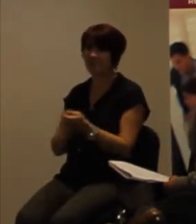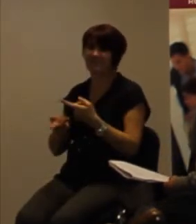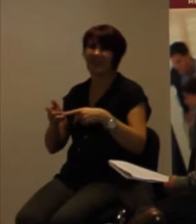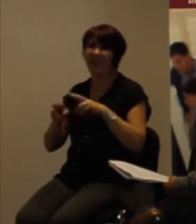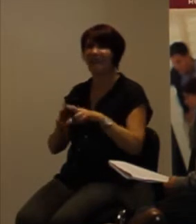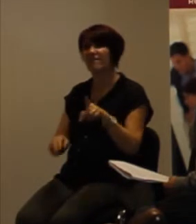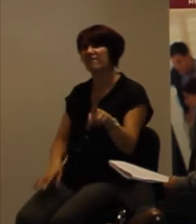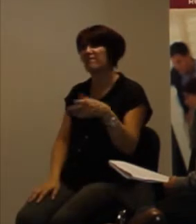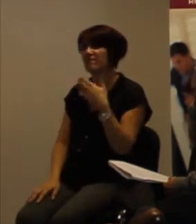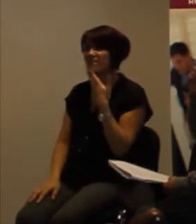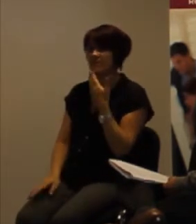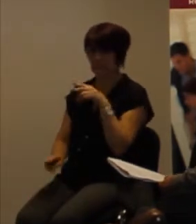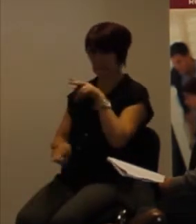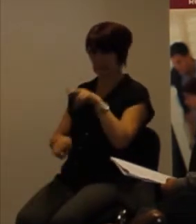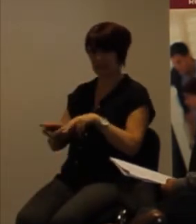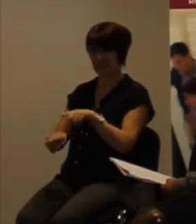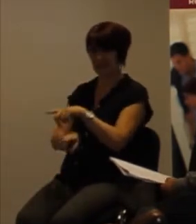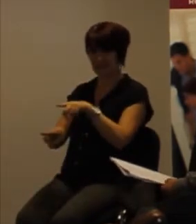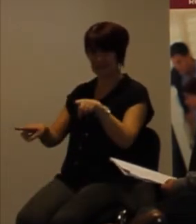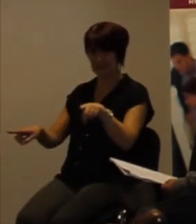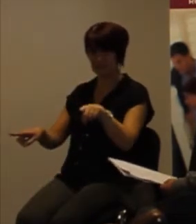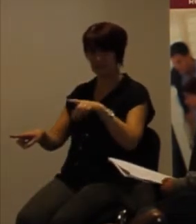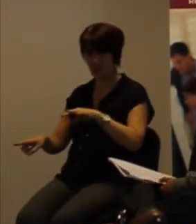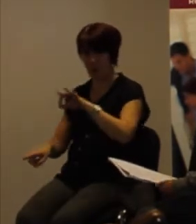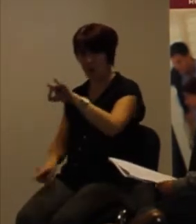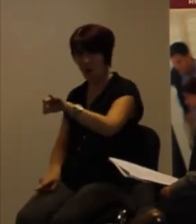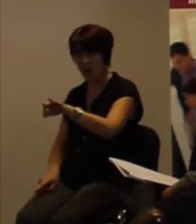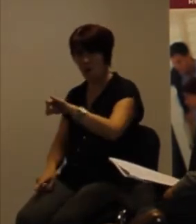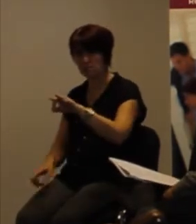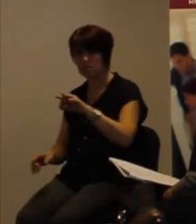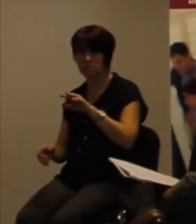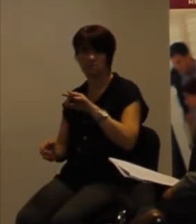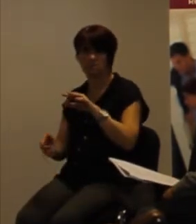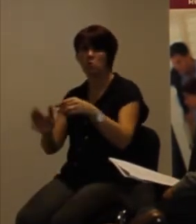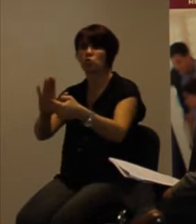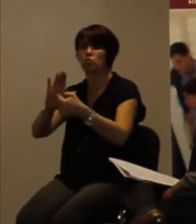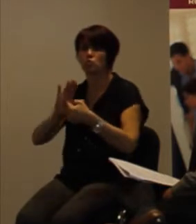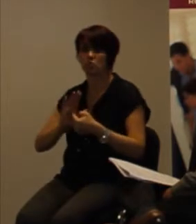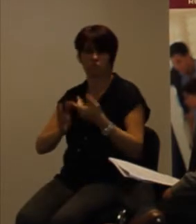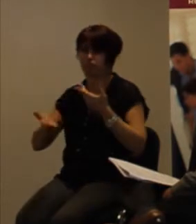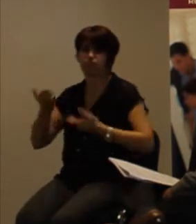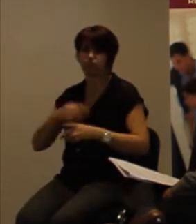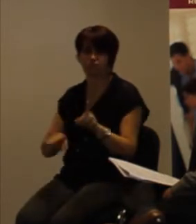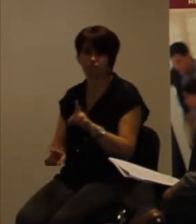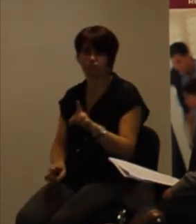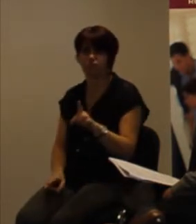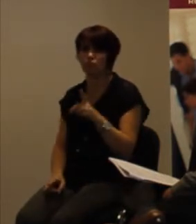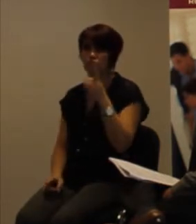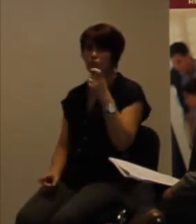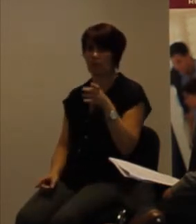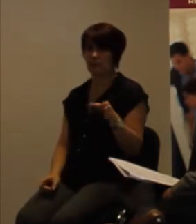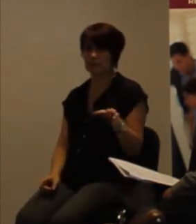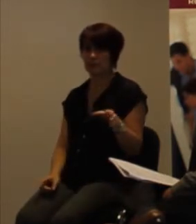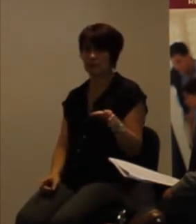in a assessment situation where you are asking the learner a question to maybe demonstrate something, then this is where you would use